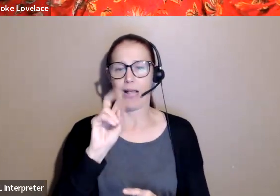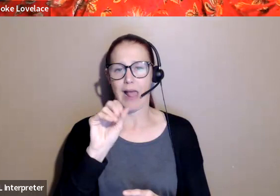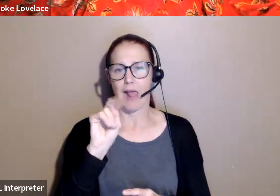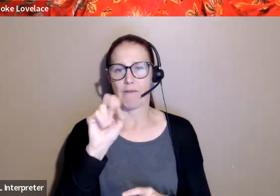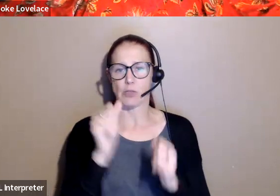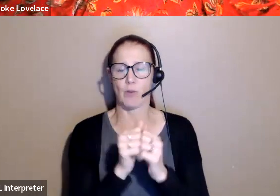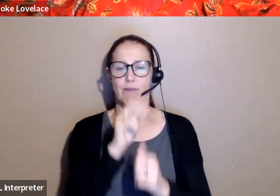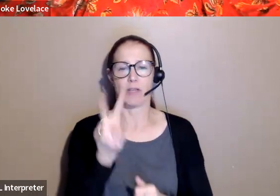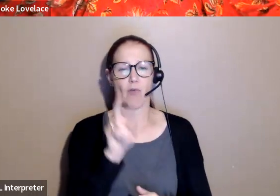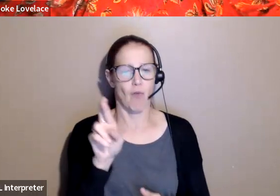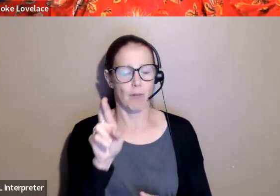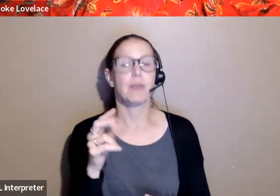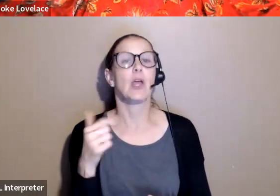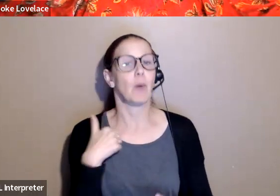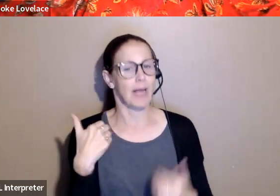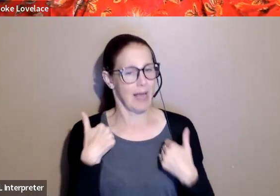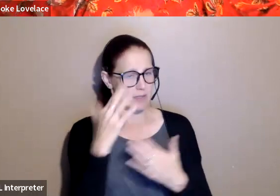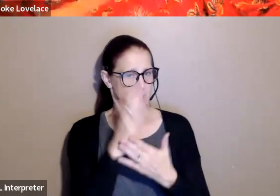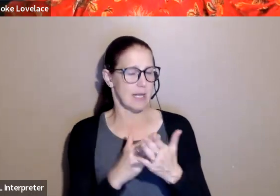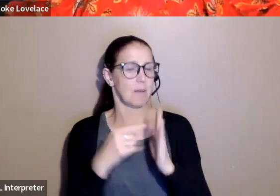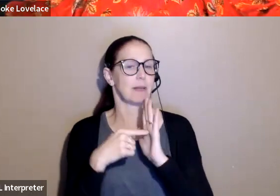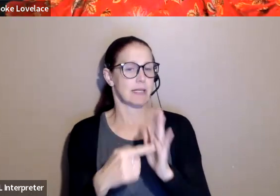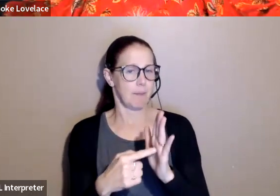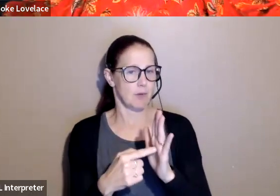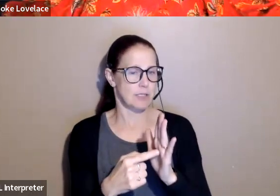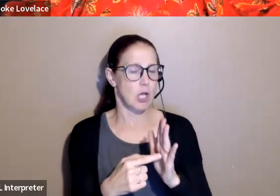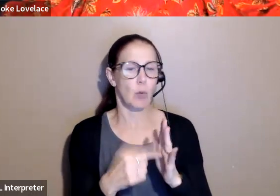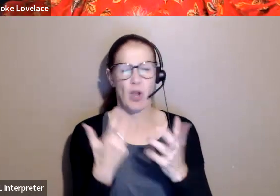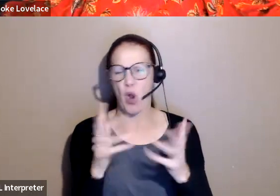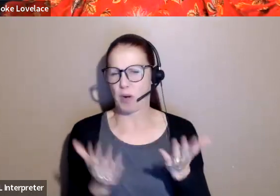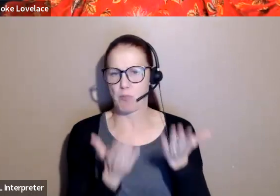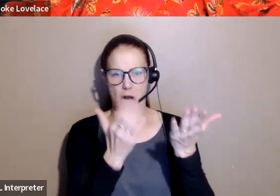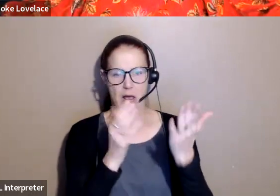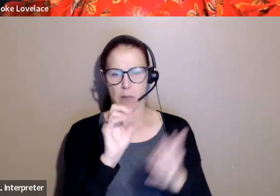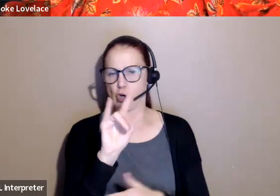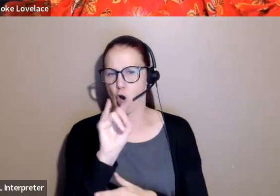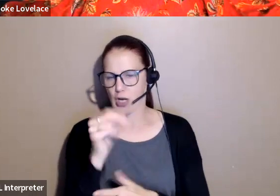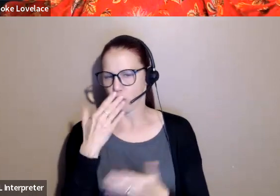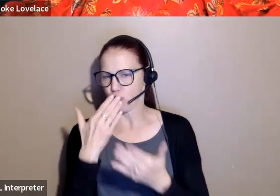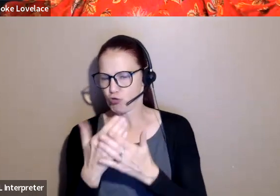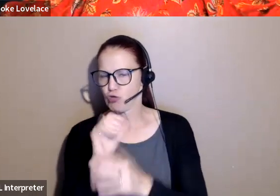Rehabilitation, and we have some examples where we already brought up. Carlin did a good job with the